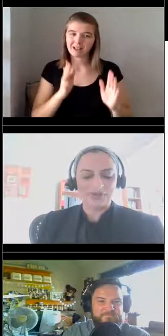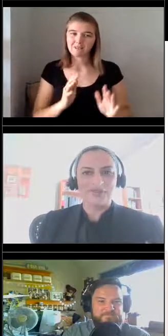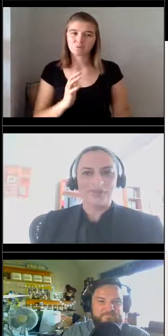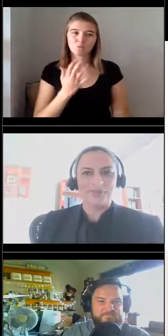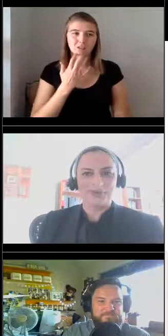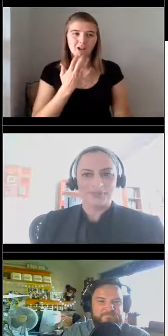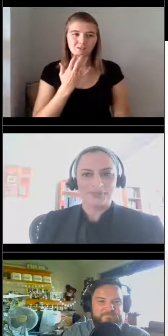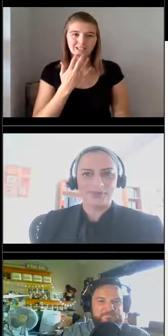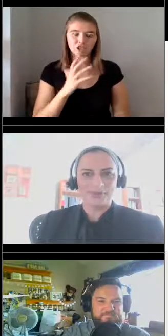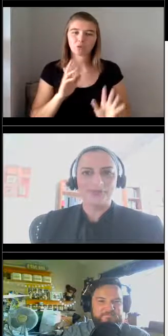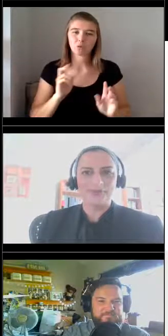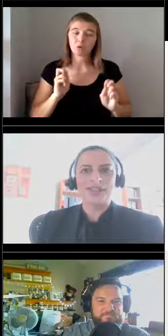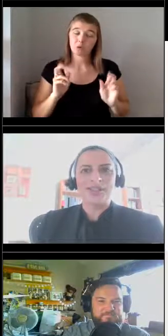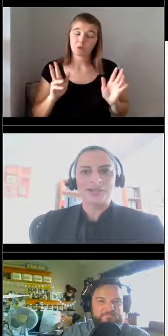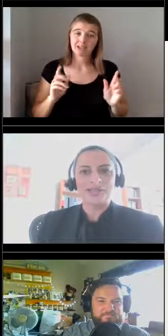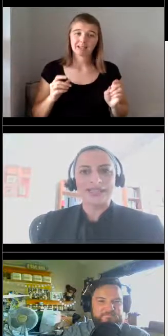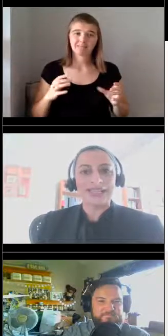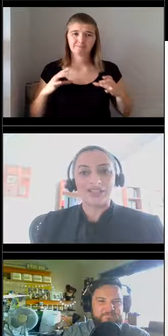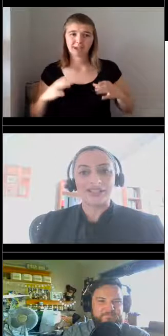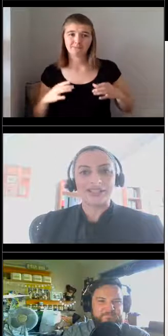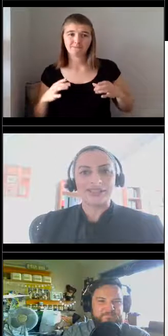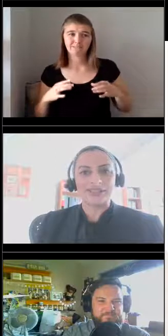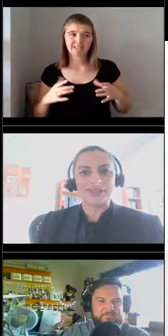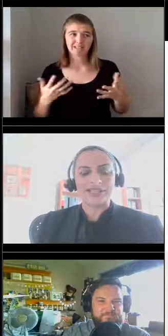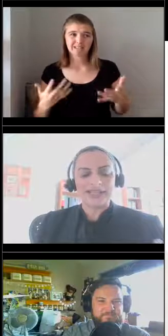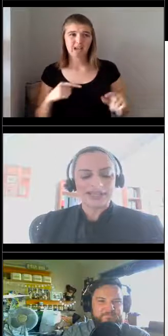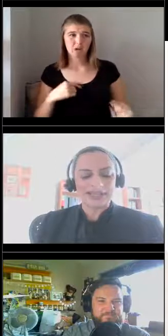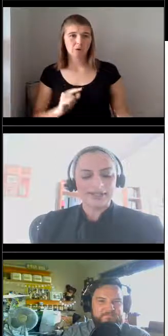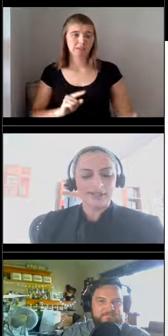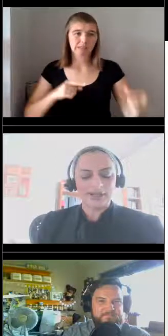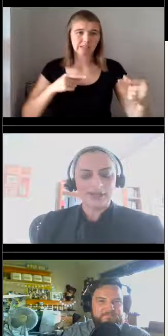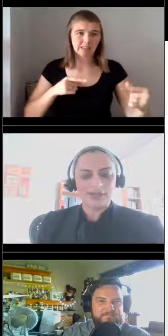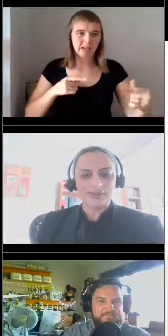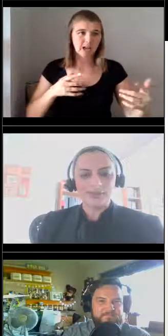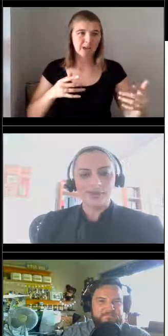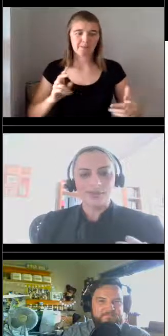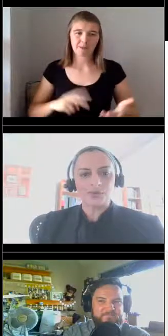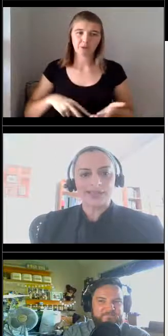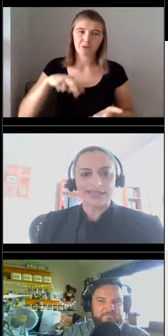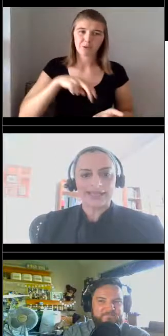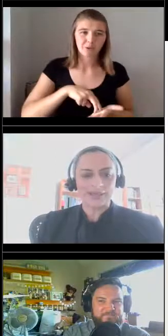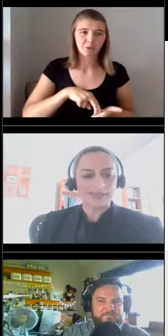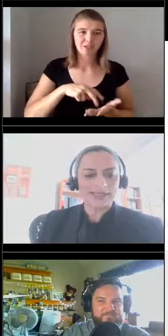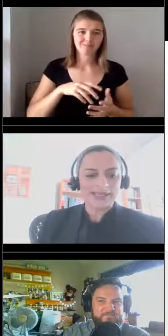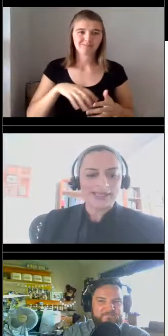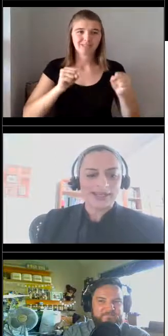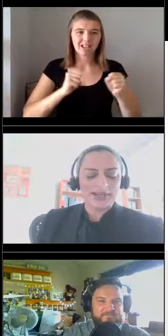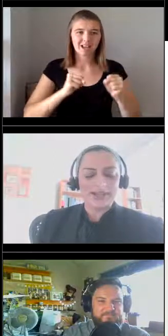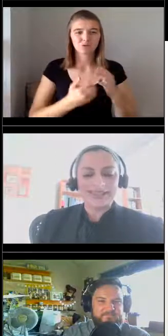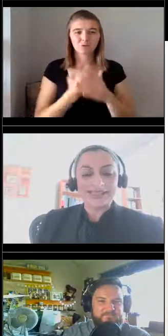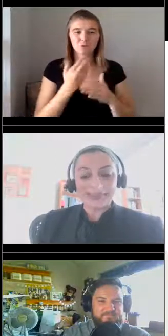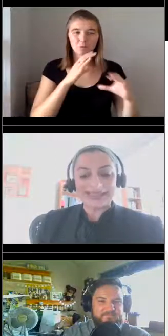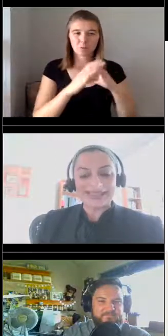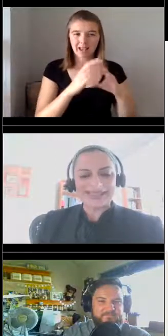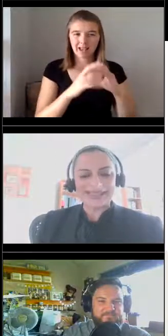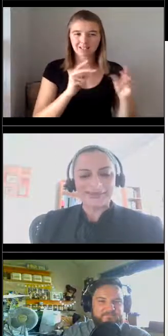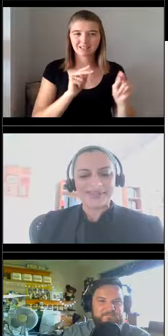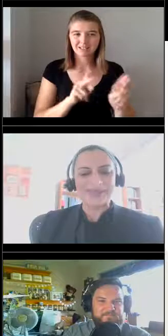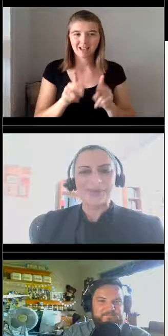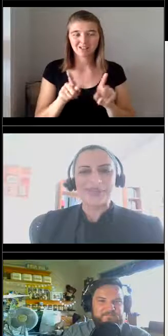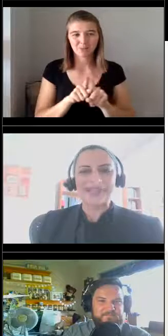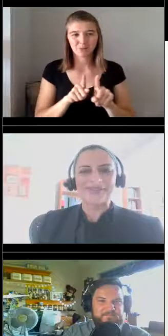up from your comfort bubbles of communication styles. And the reason why I'm calling that out is typically